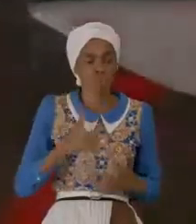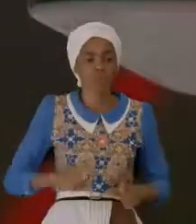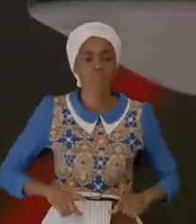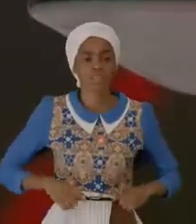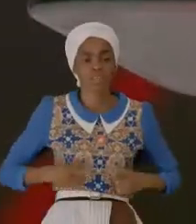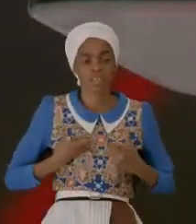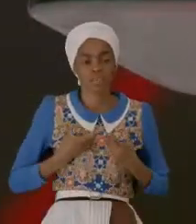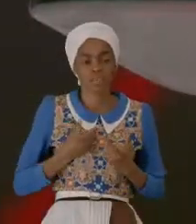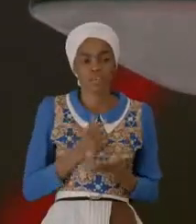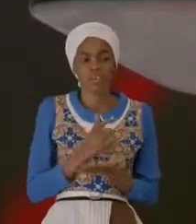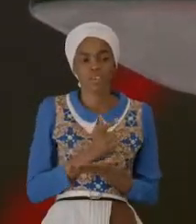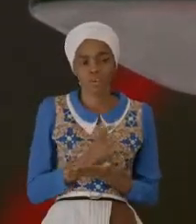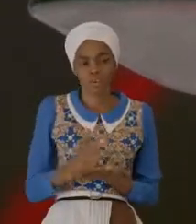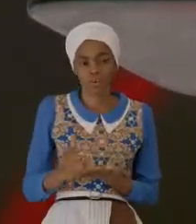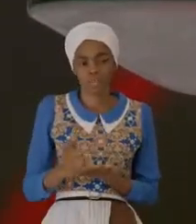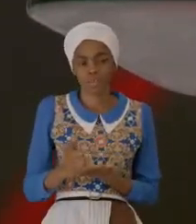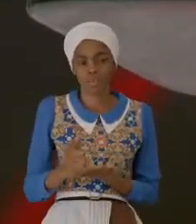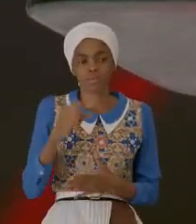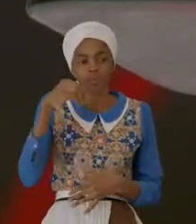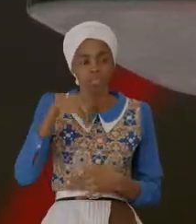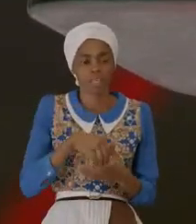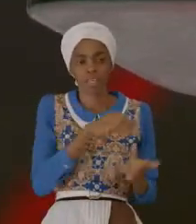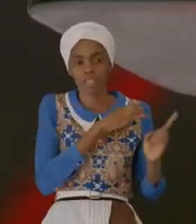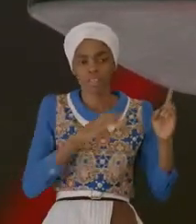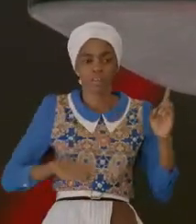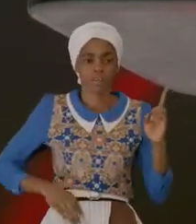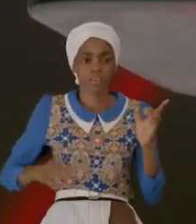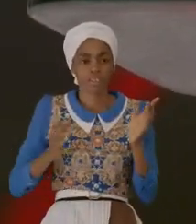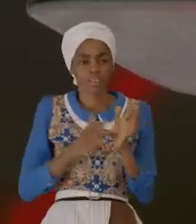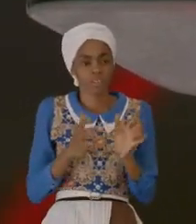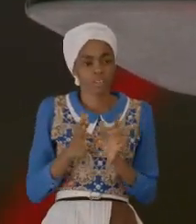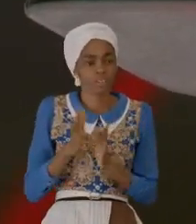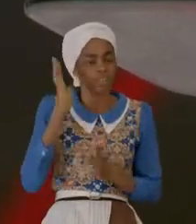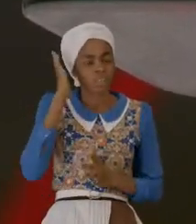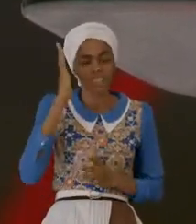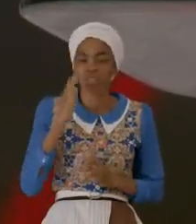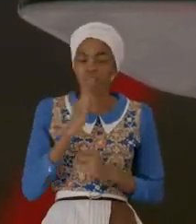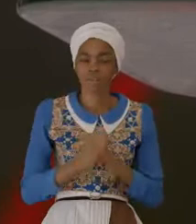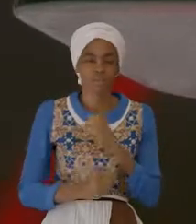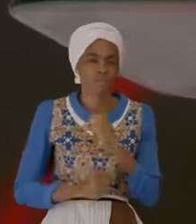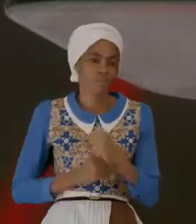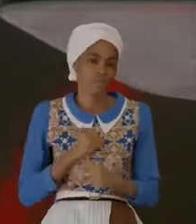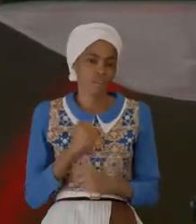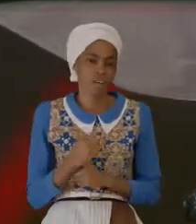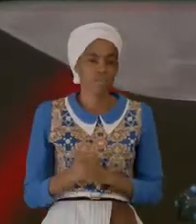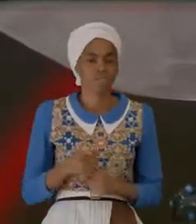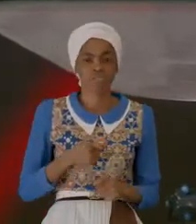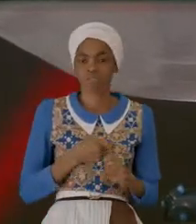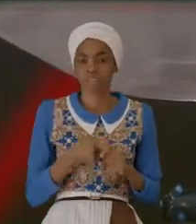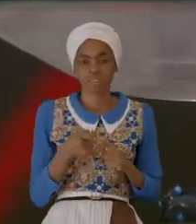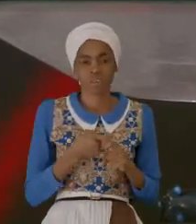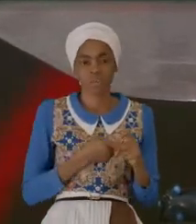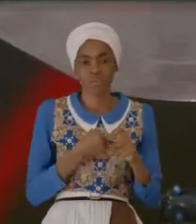Godly in Christ Jesus shall suffer persecution